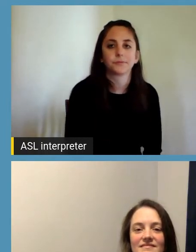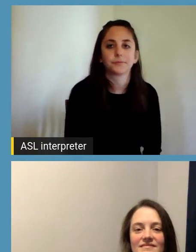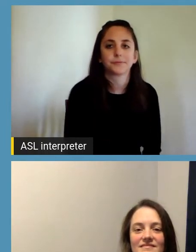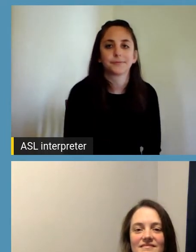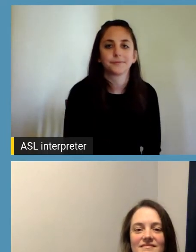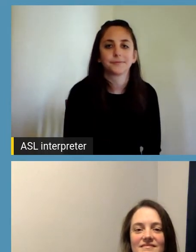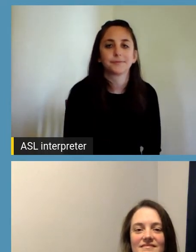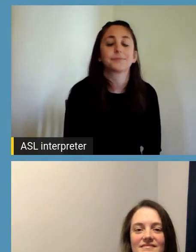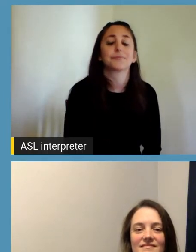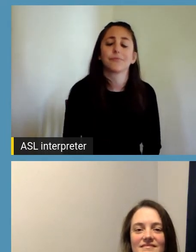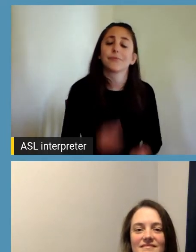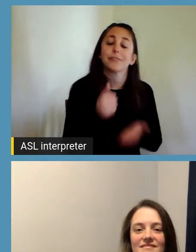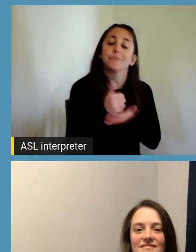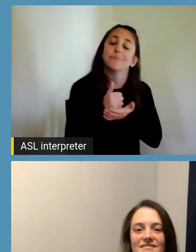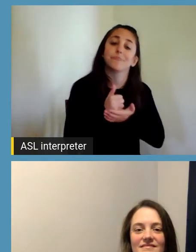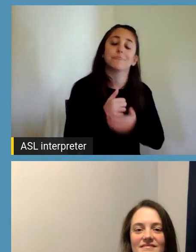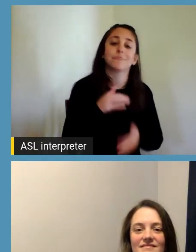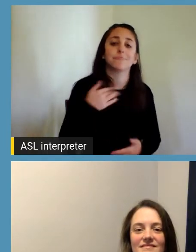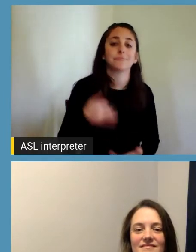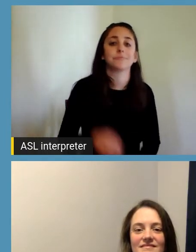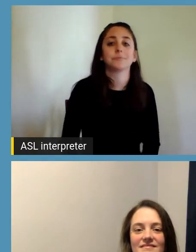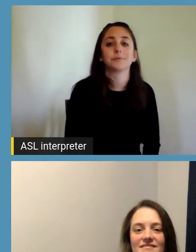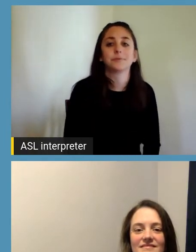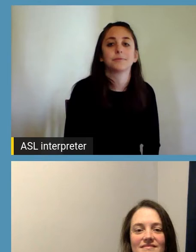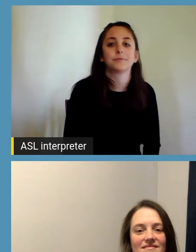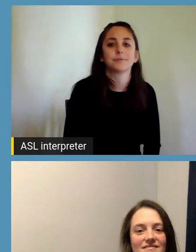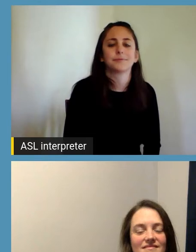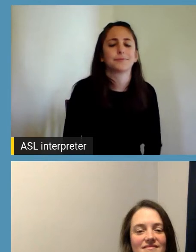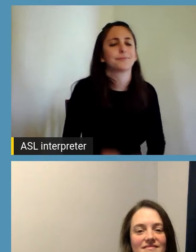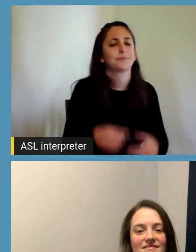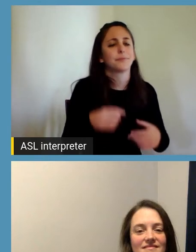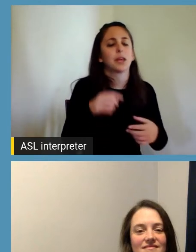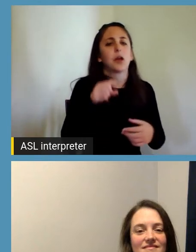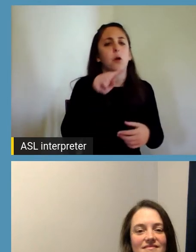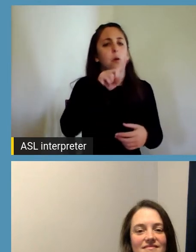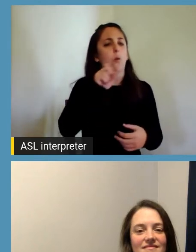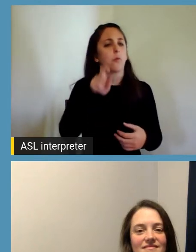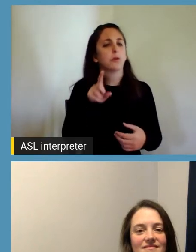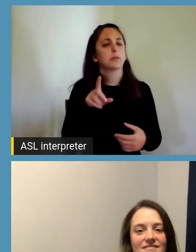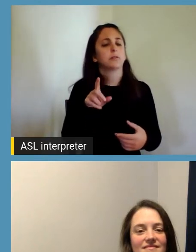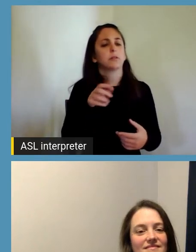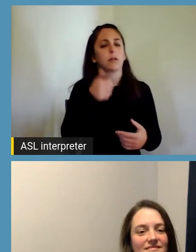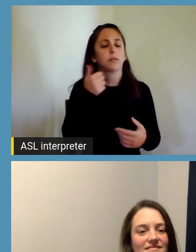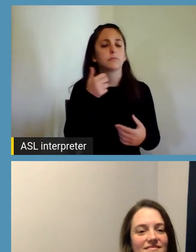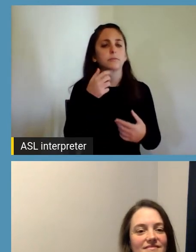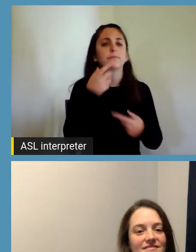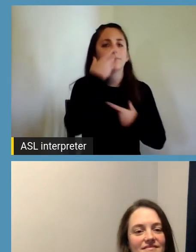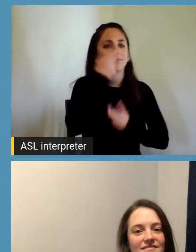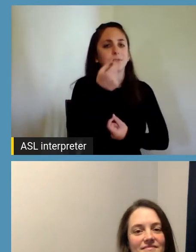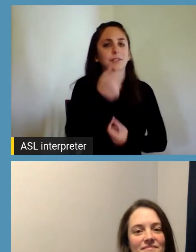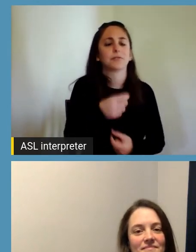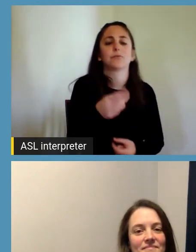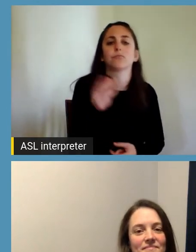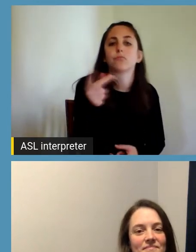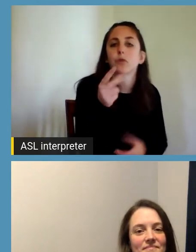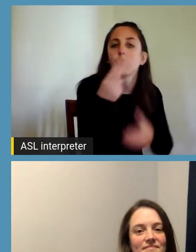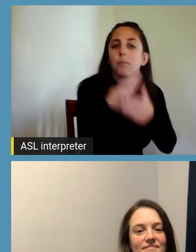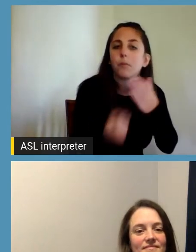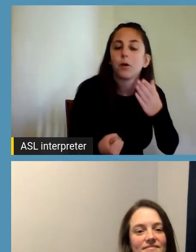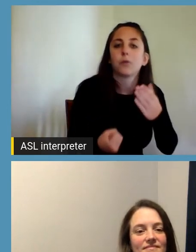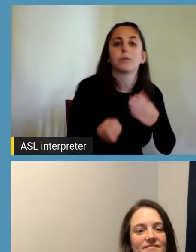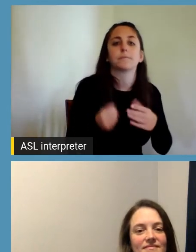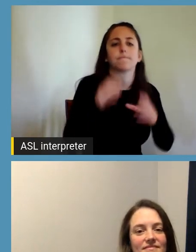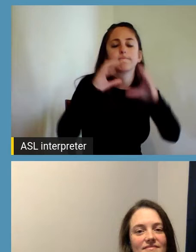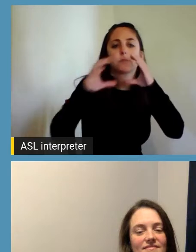Very helpful. This is an interesting question for both of you. For communicating with board members,